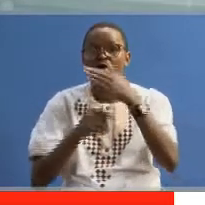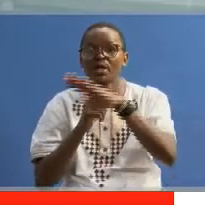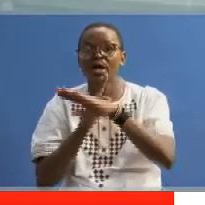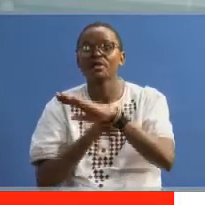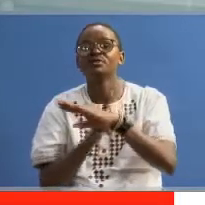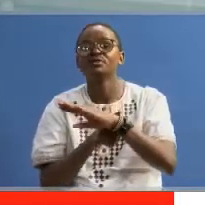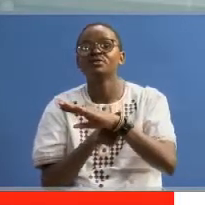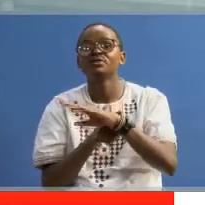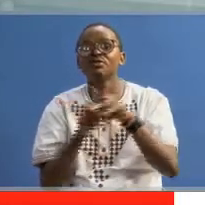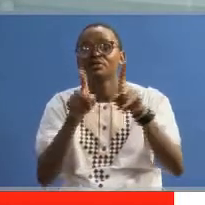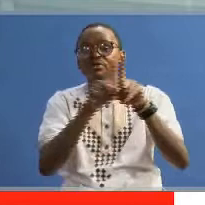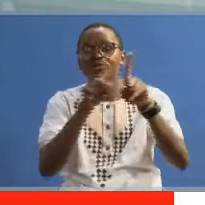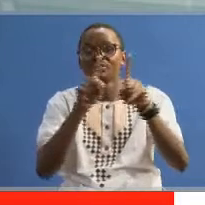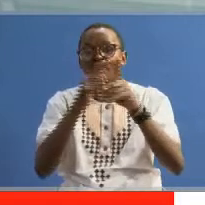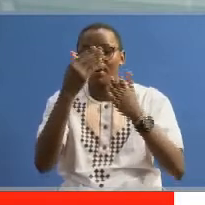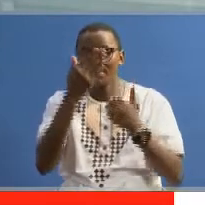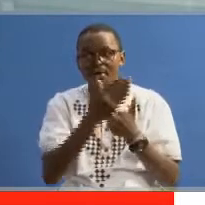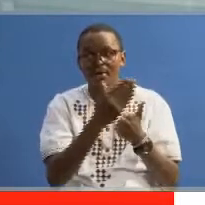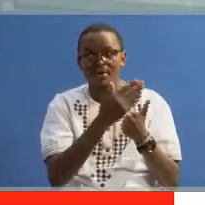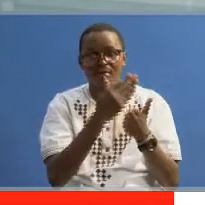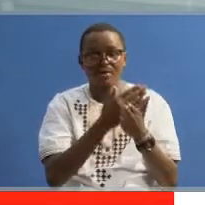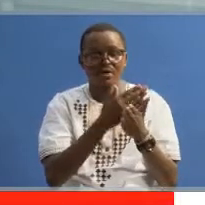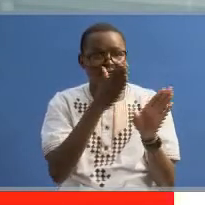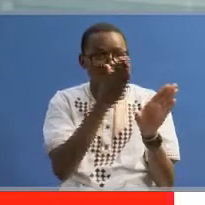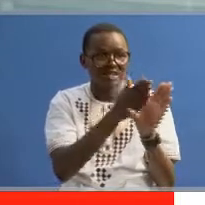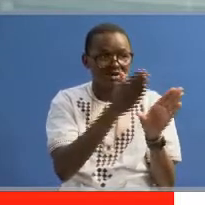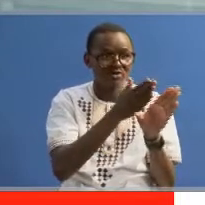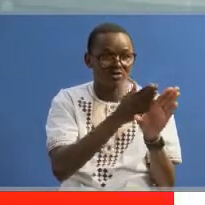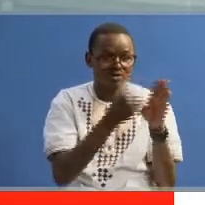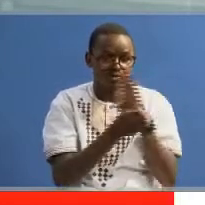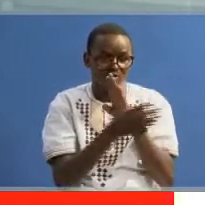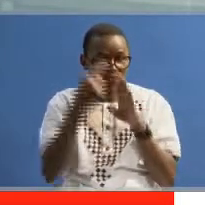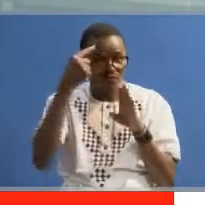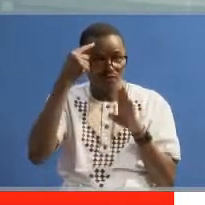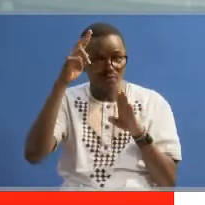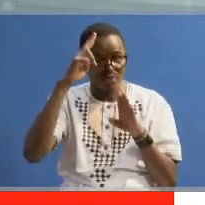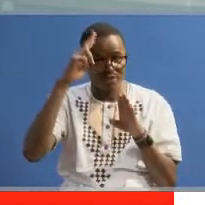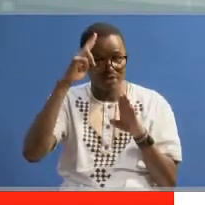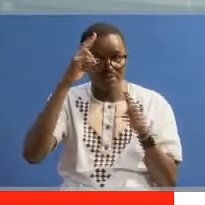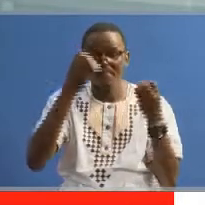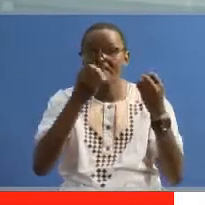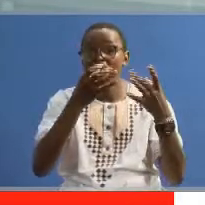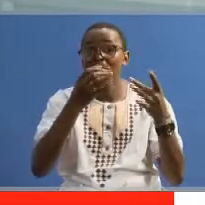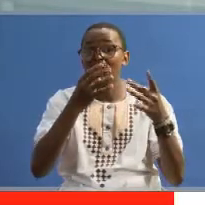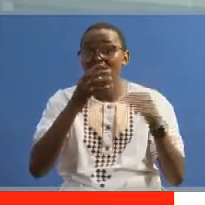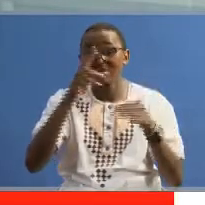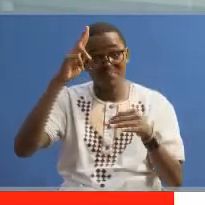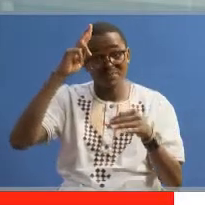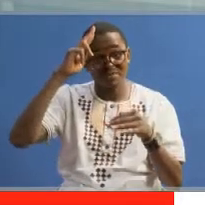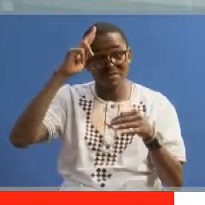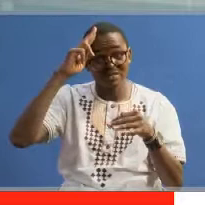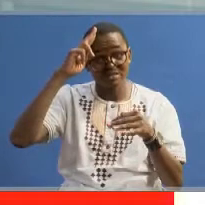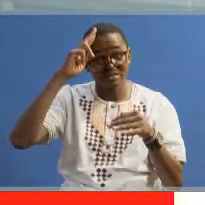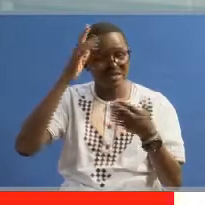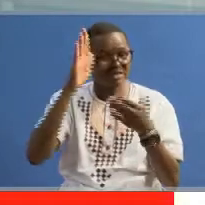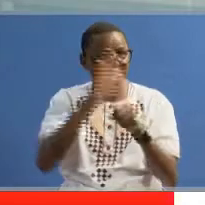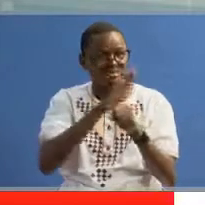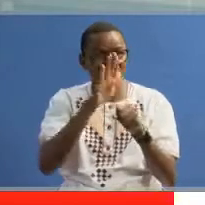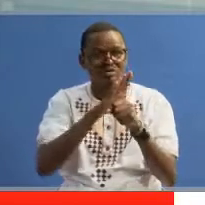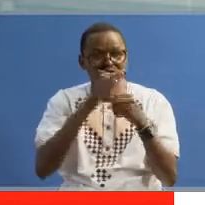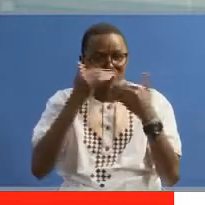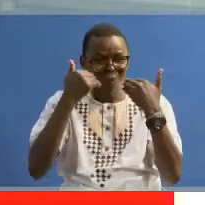there's also a program of psychological counseling for police officers. So many police, also police officers, are going through a lot of